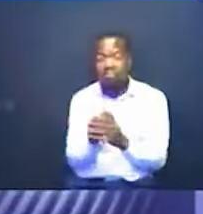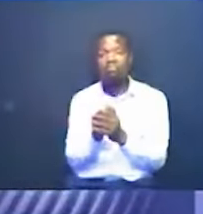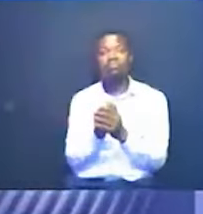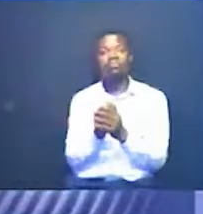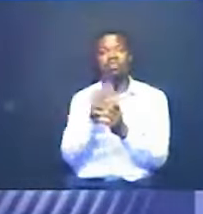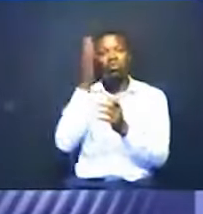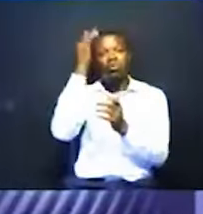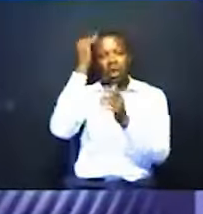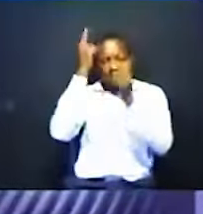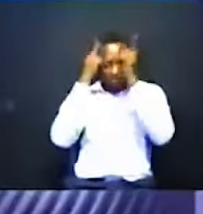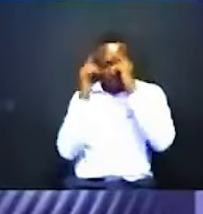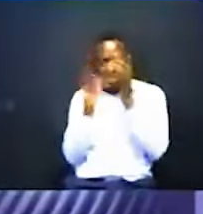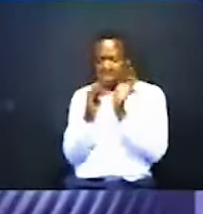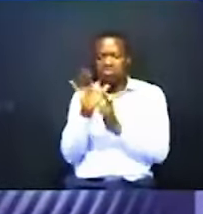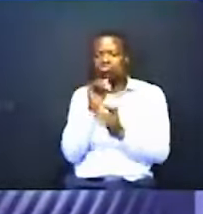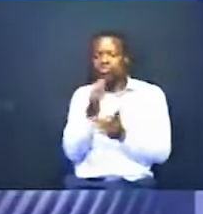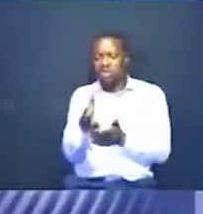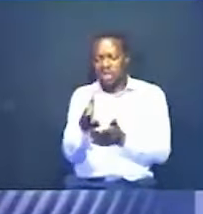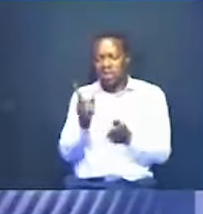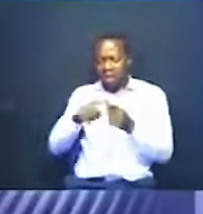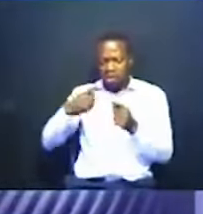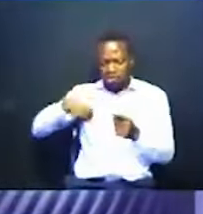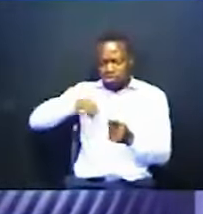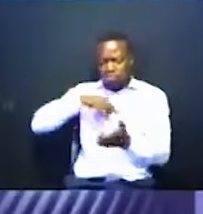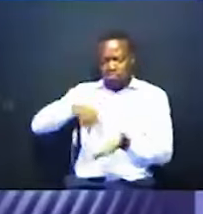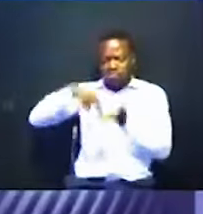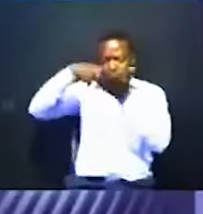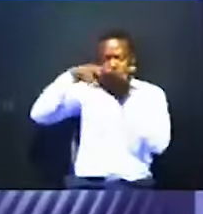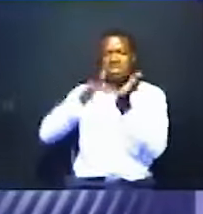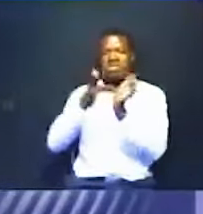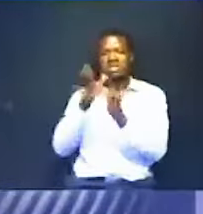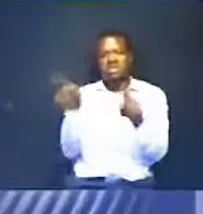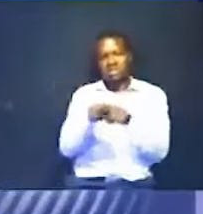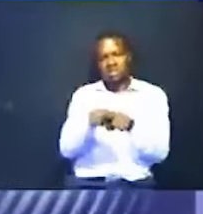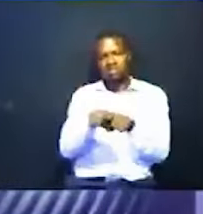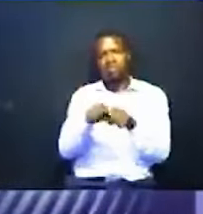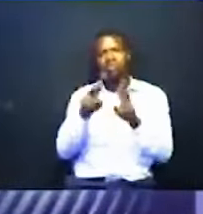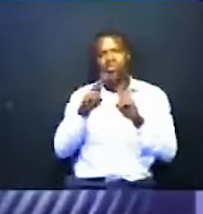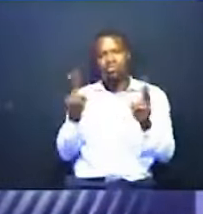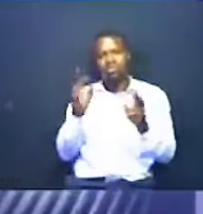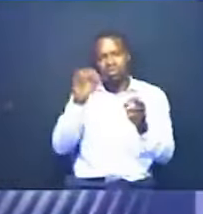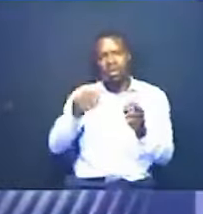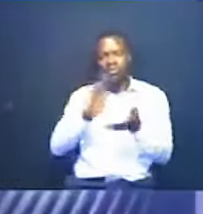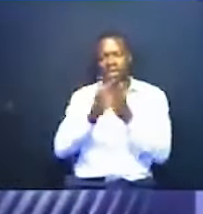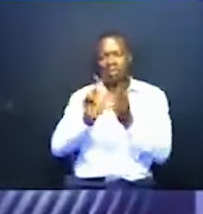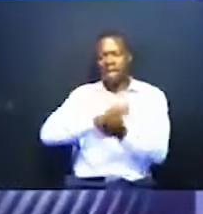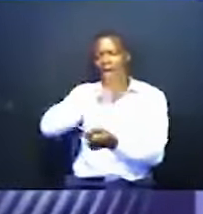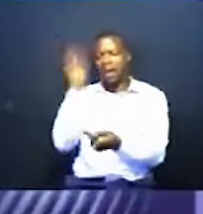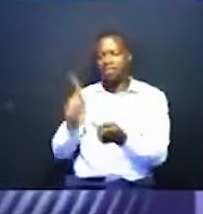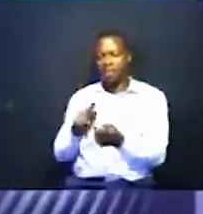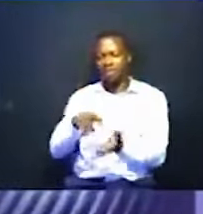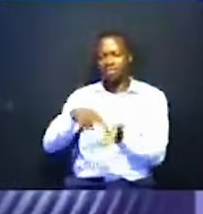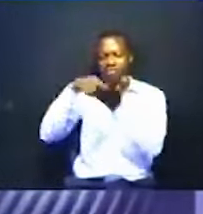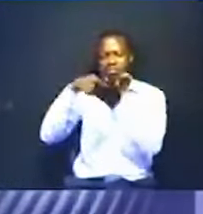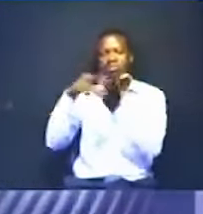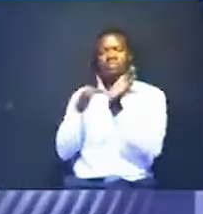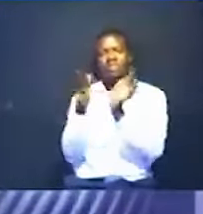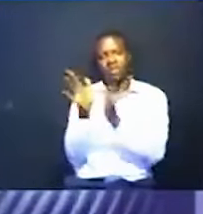are representing him. And then we must be the exact representation of him.